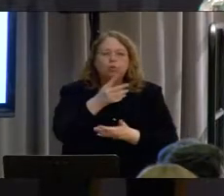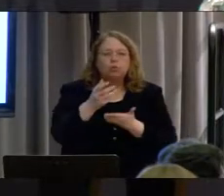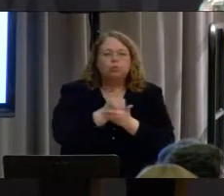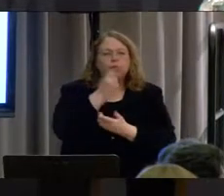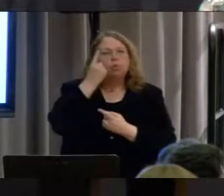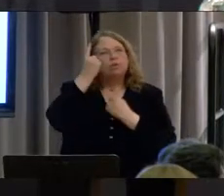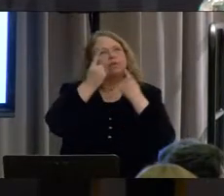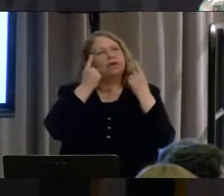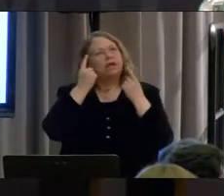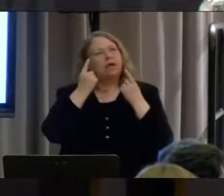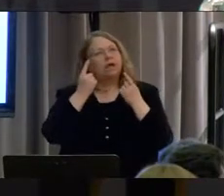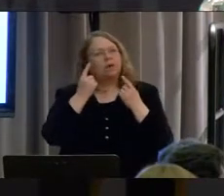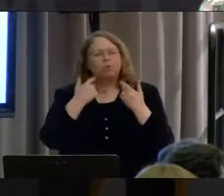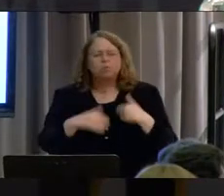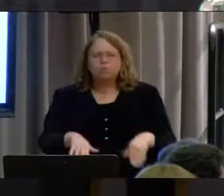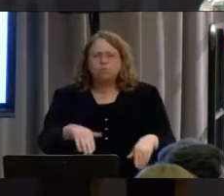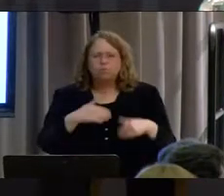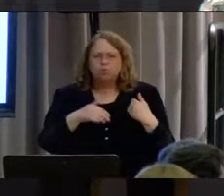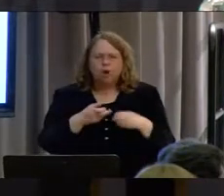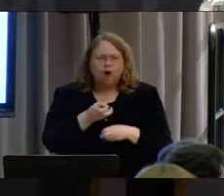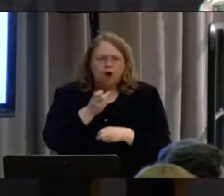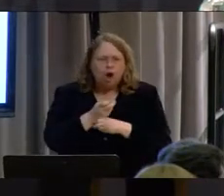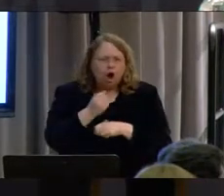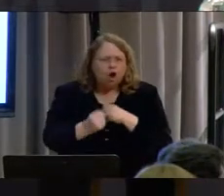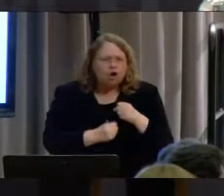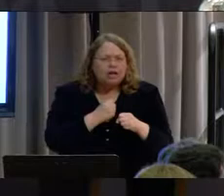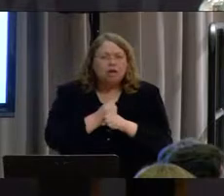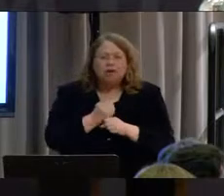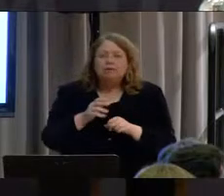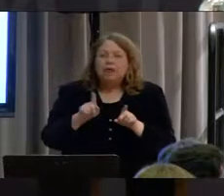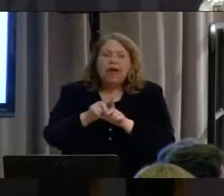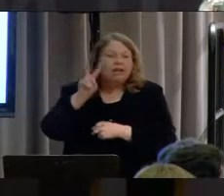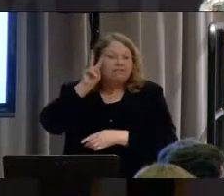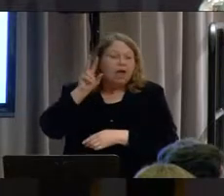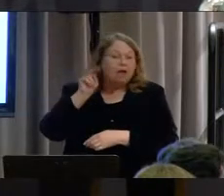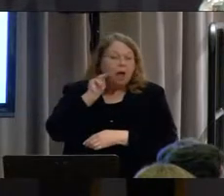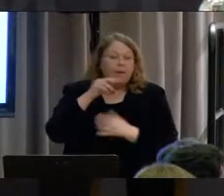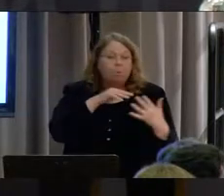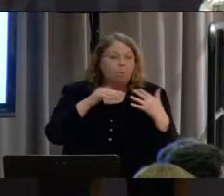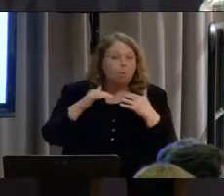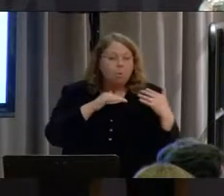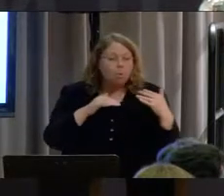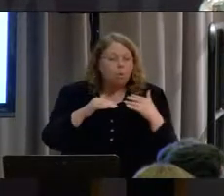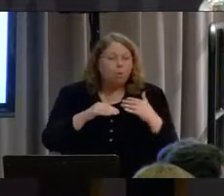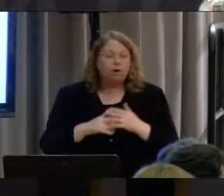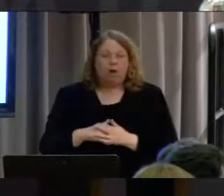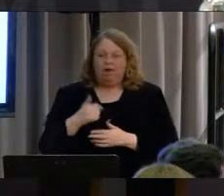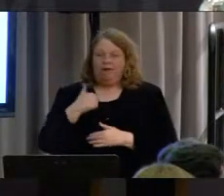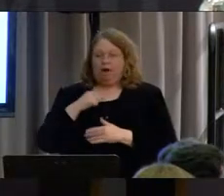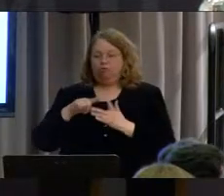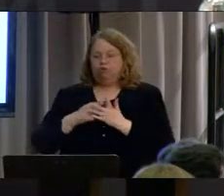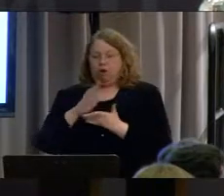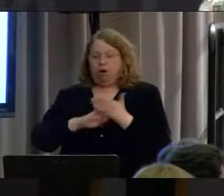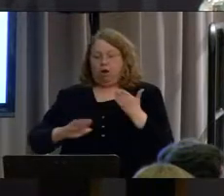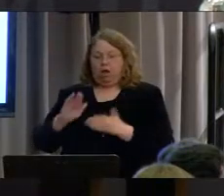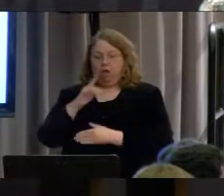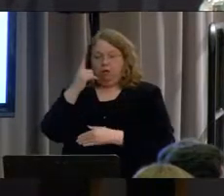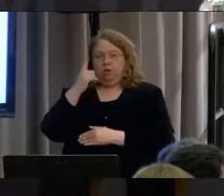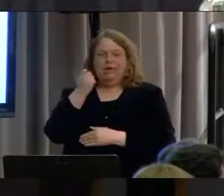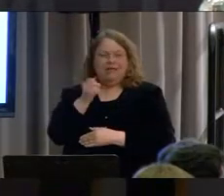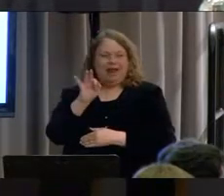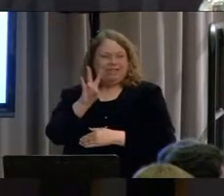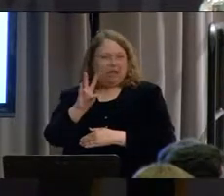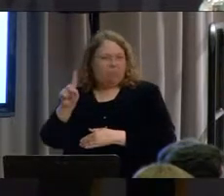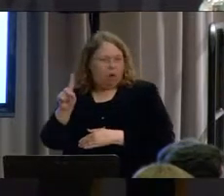think about those hard years, the Vietnam War. You know, I was starting college the year after Kent State, and it brings back